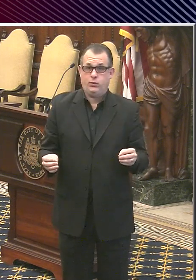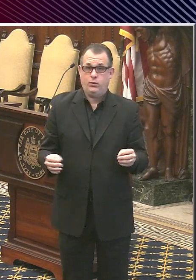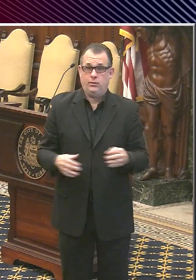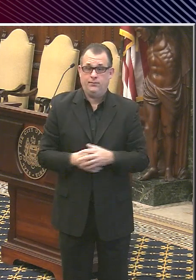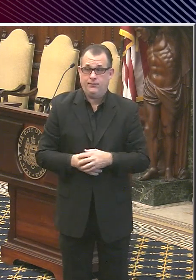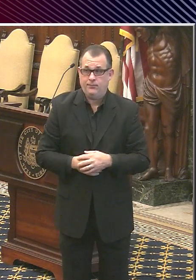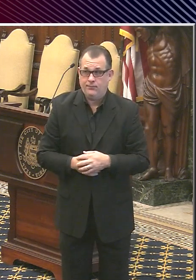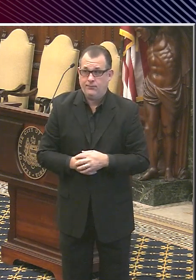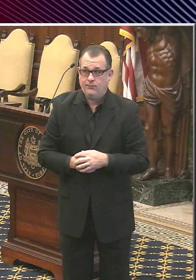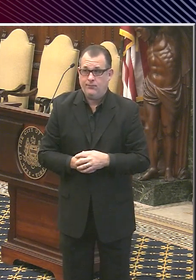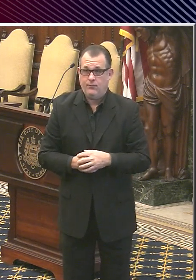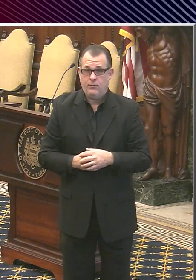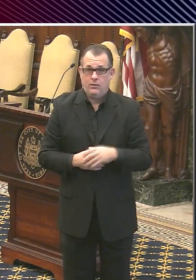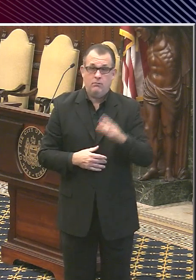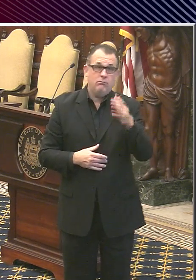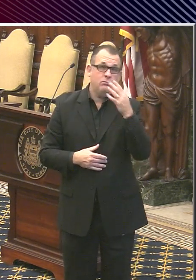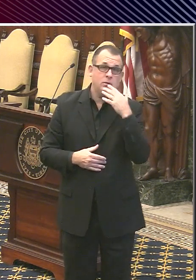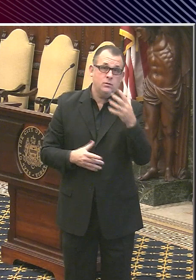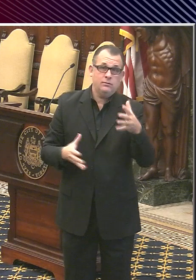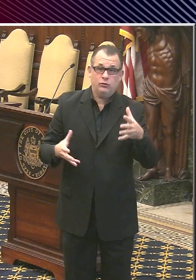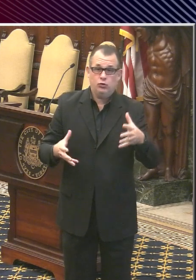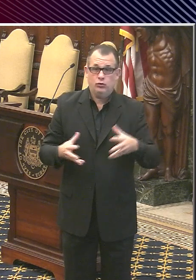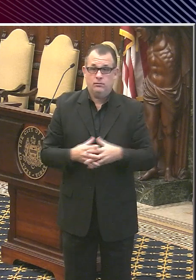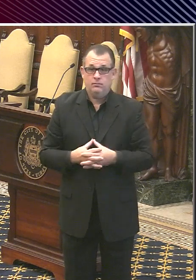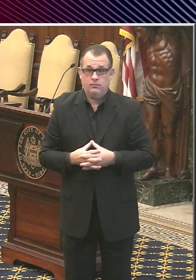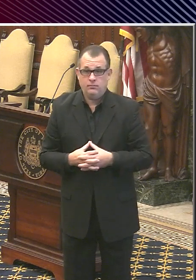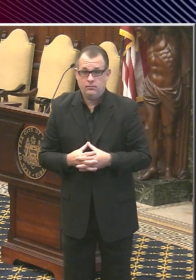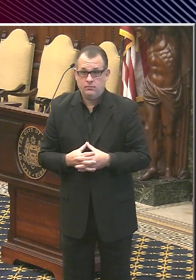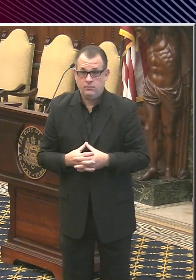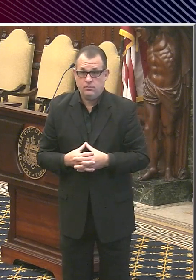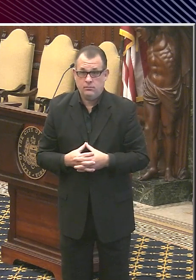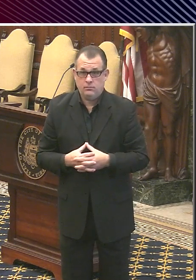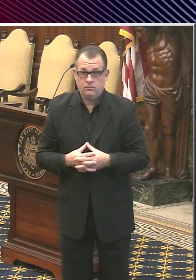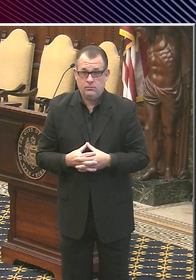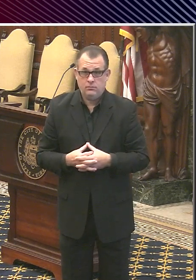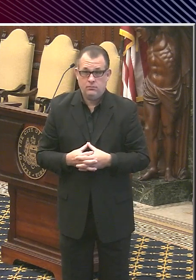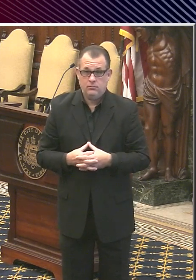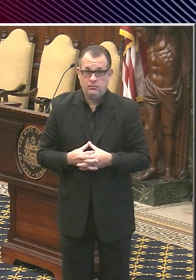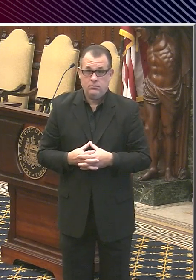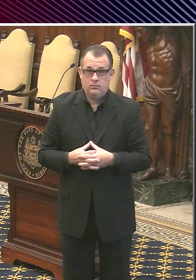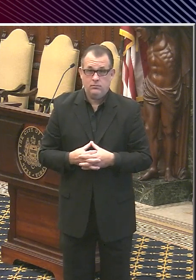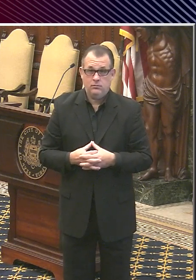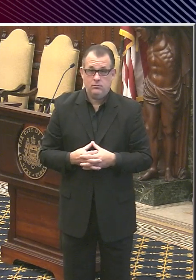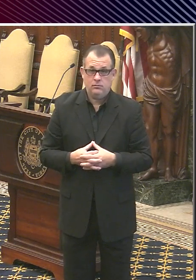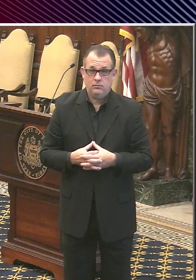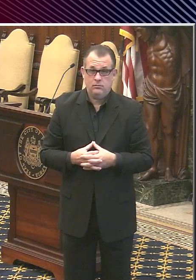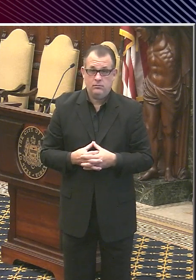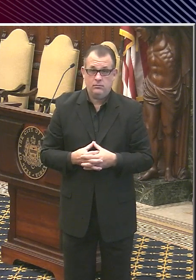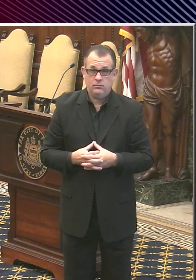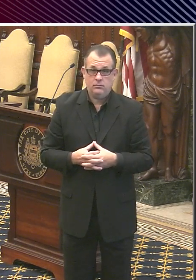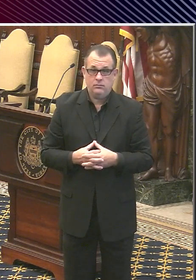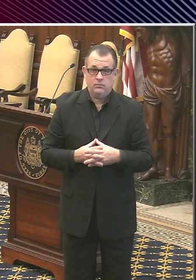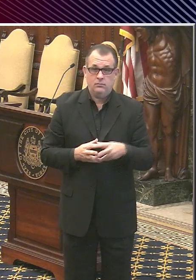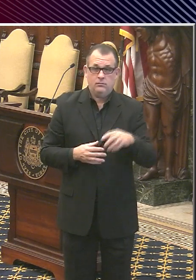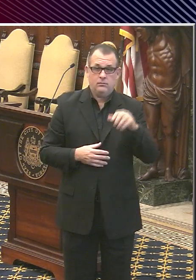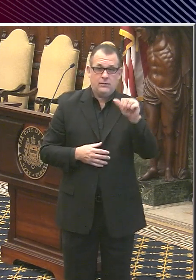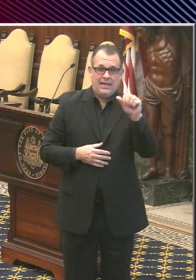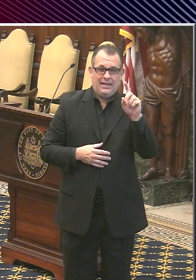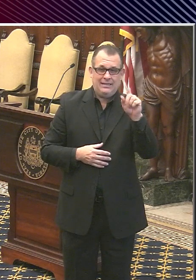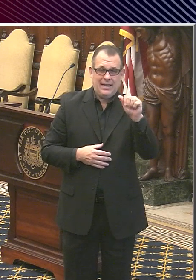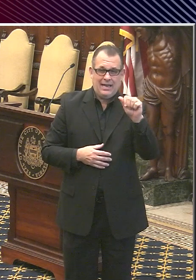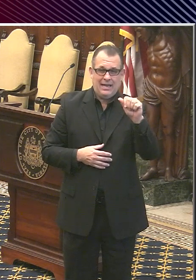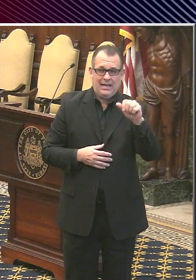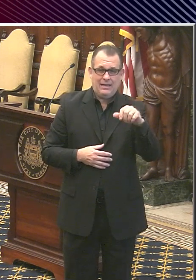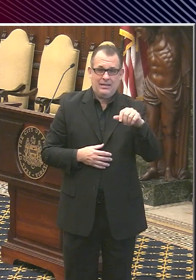actually, you answered my question. Thank you. All right. Thanks, David. Let's go to A.D. Amorosi of Philadelphia Weekly.